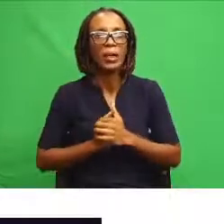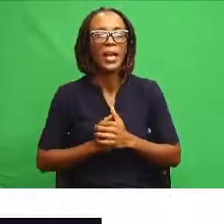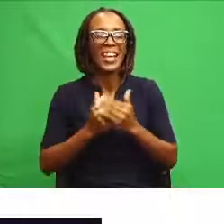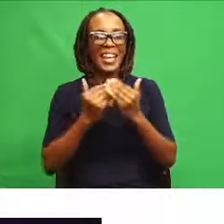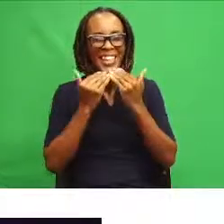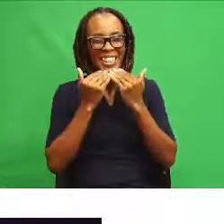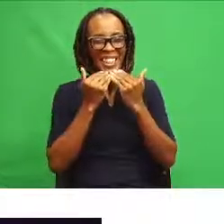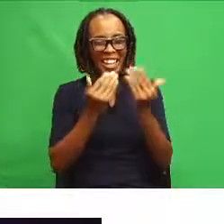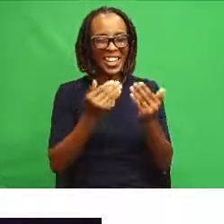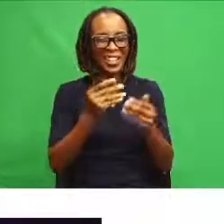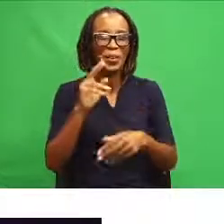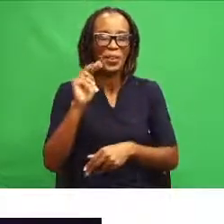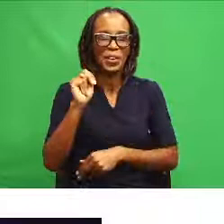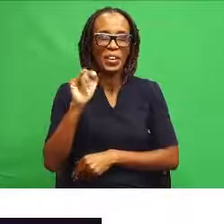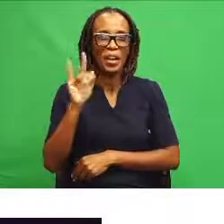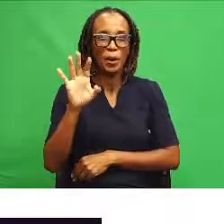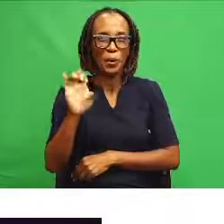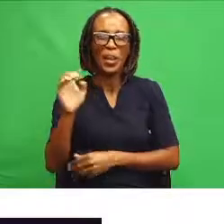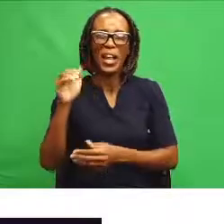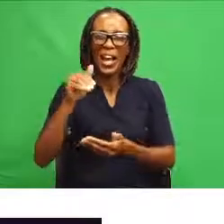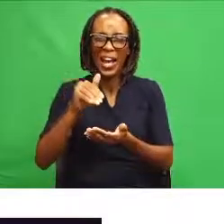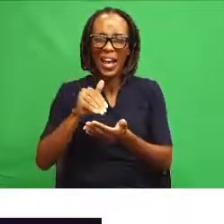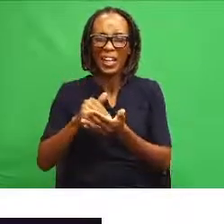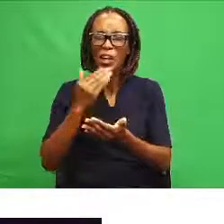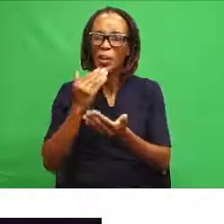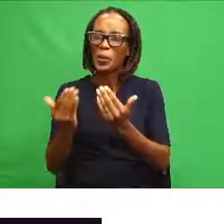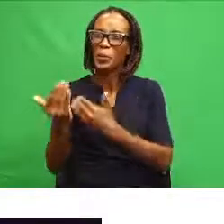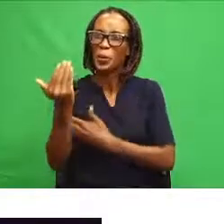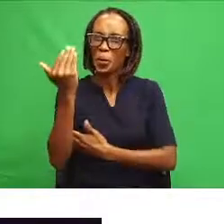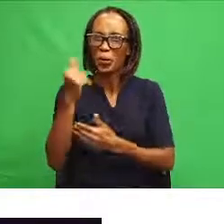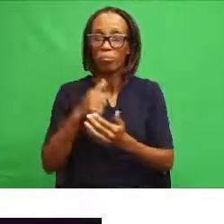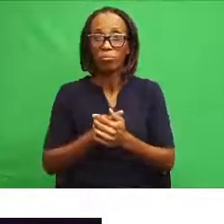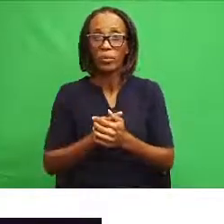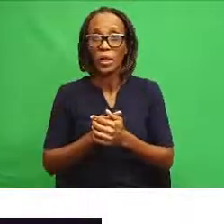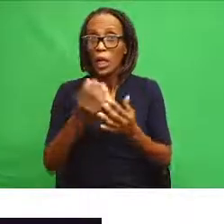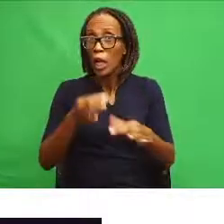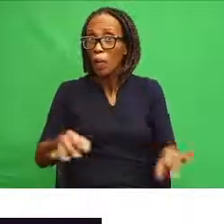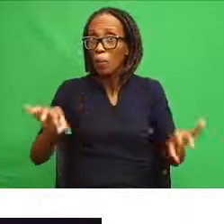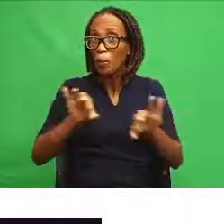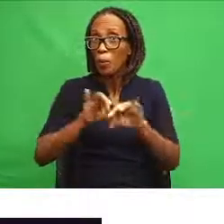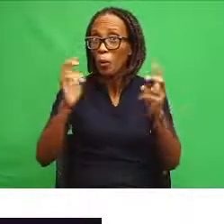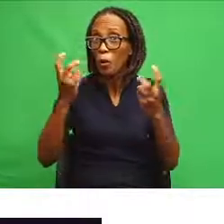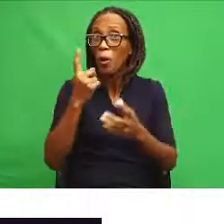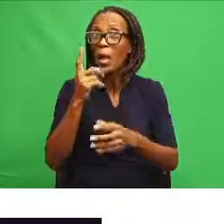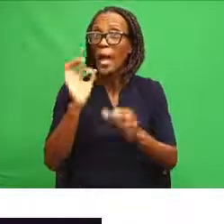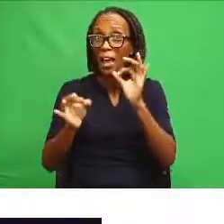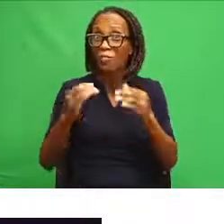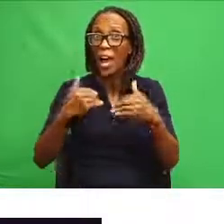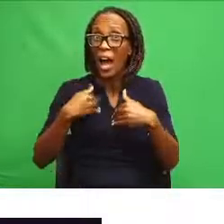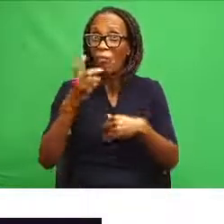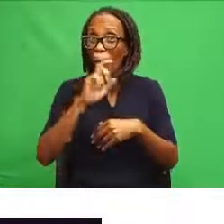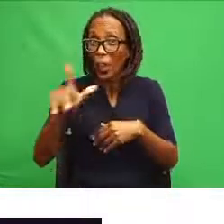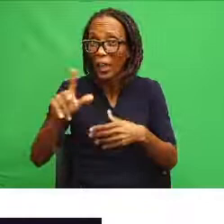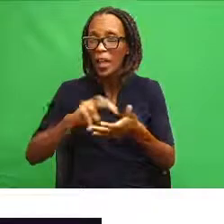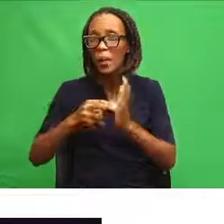morning to all again. Well, you know the old saying, where there's a will, there's a way.